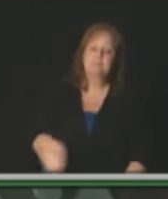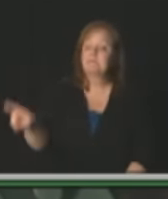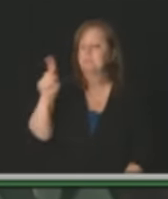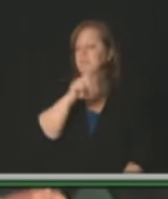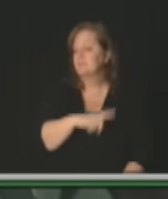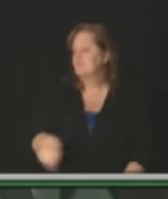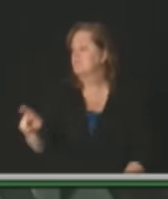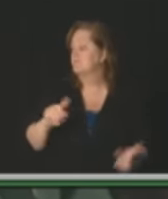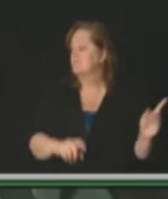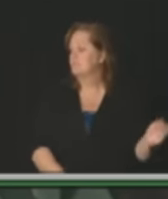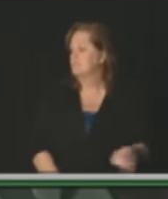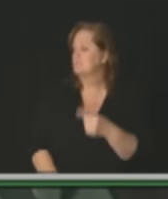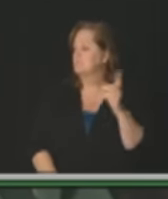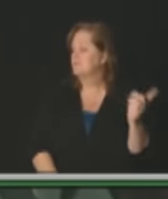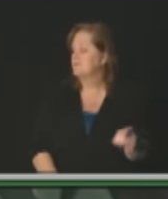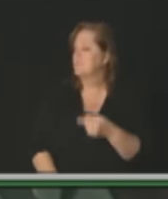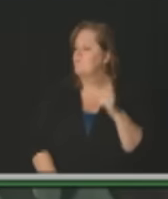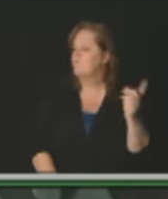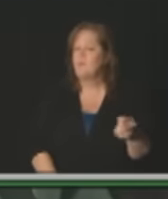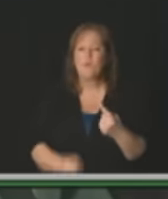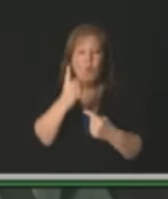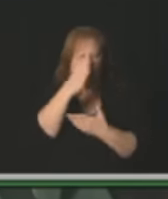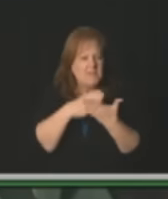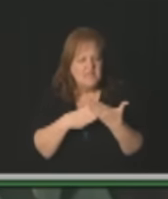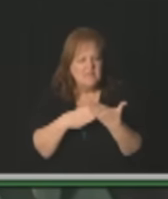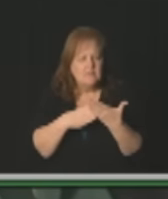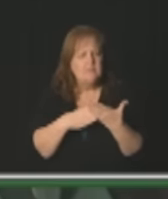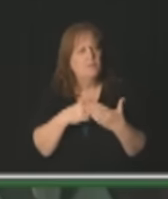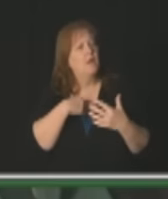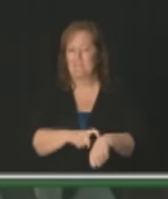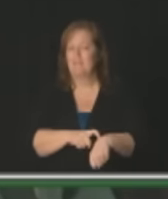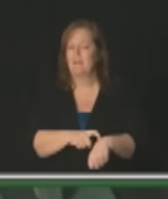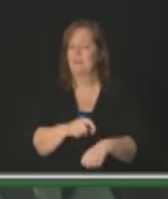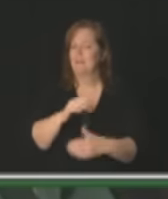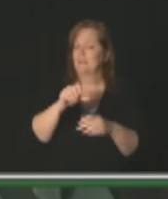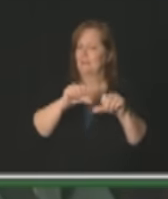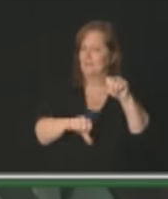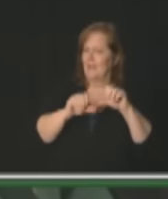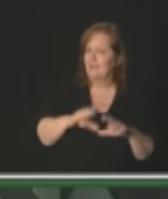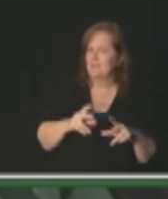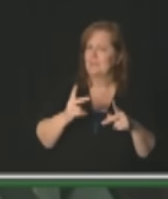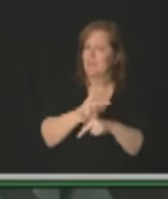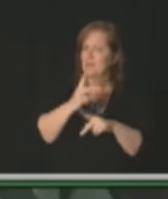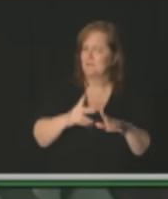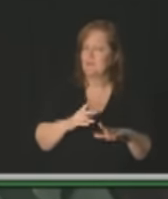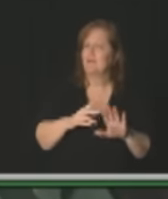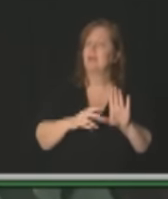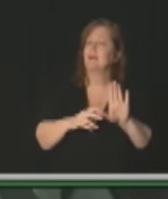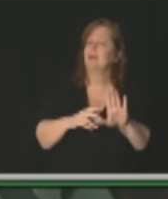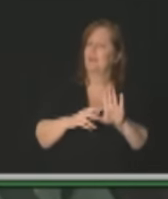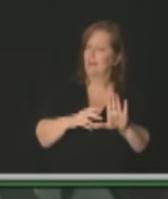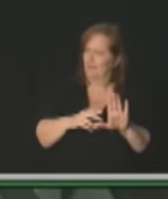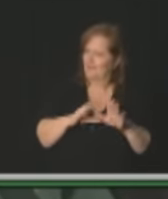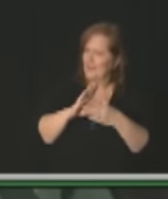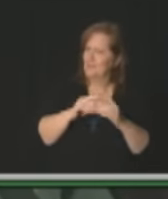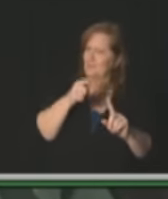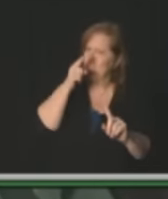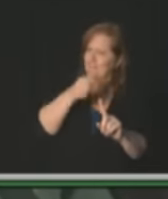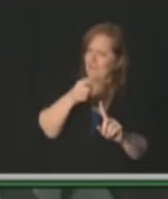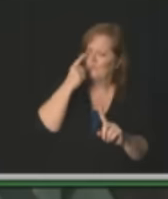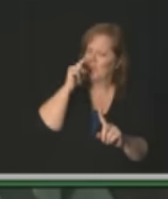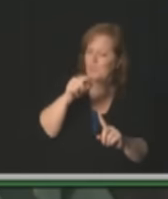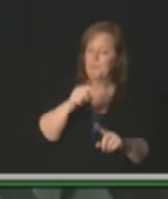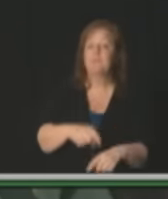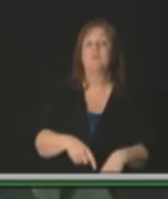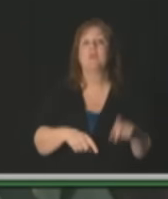just feel it. But he knew as an automotive worker, he'd never be able to, and mathematicians. So this story was about an automotive